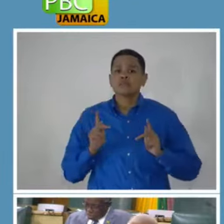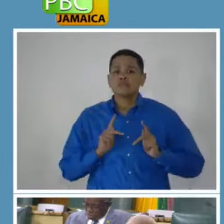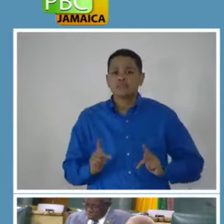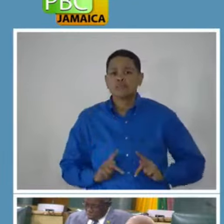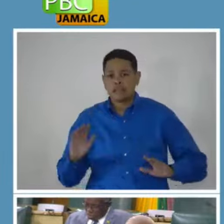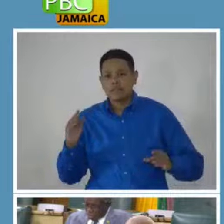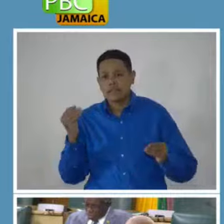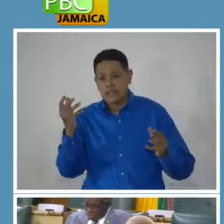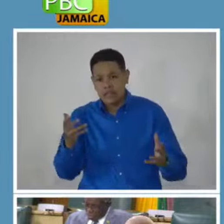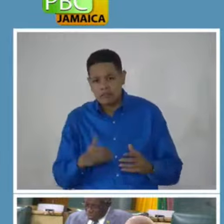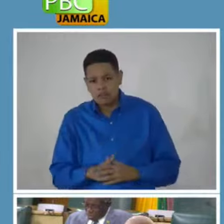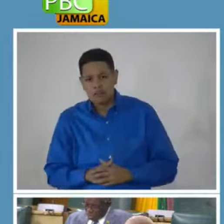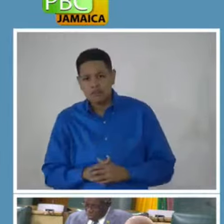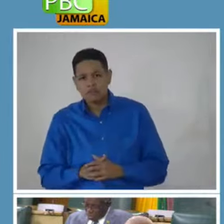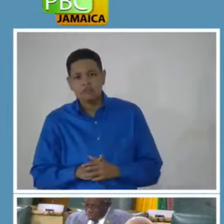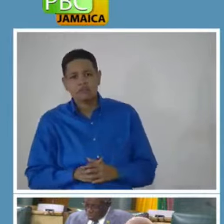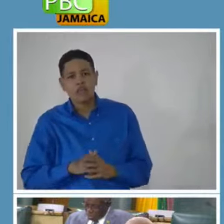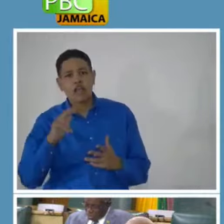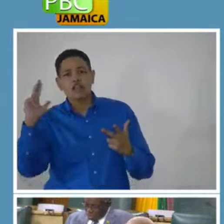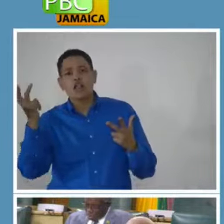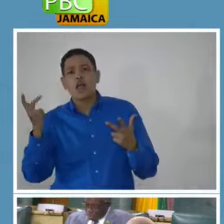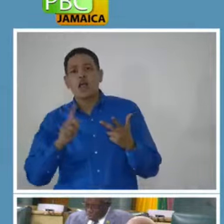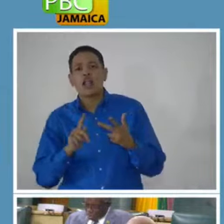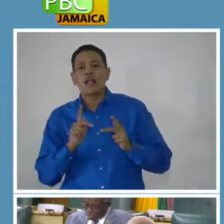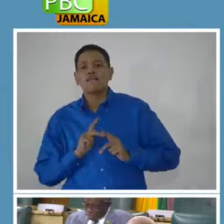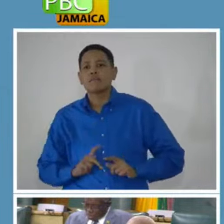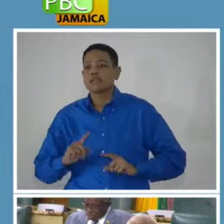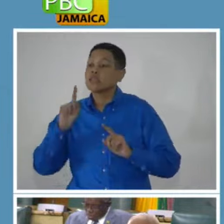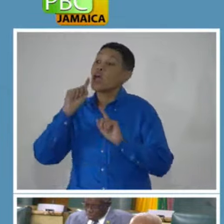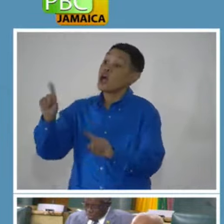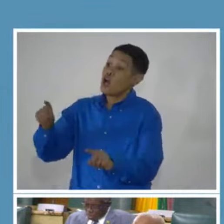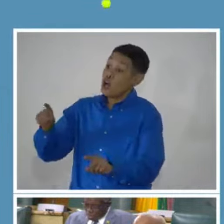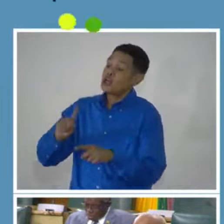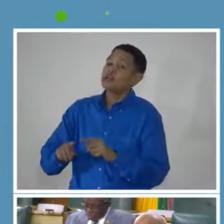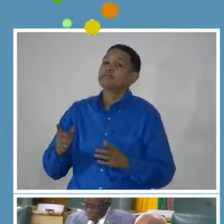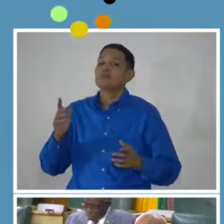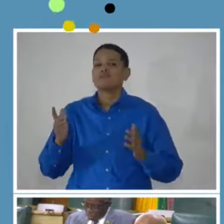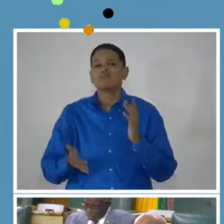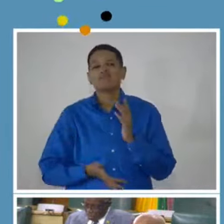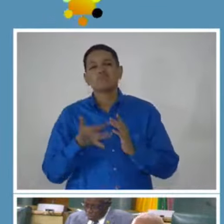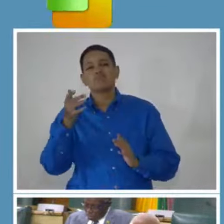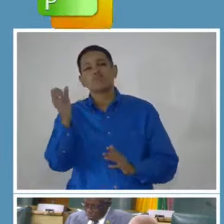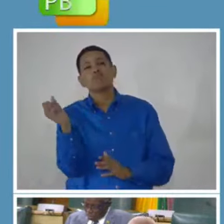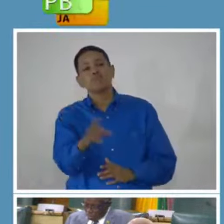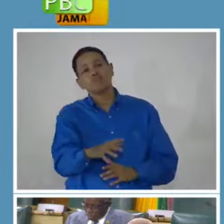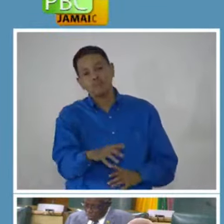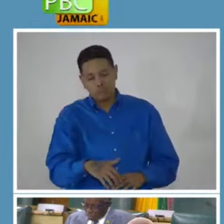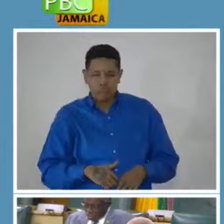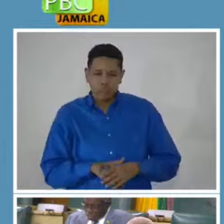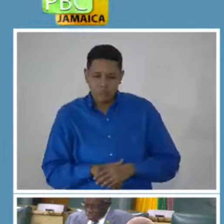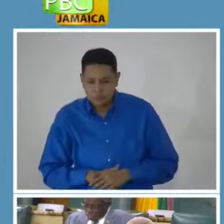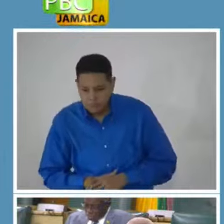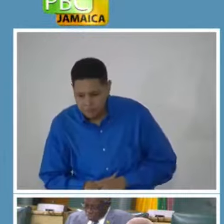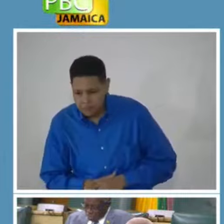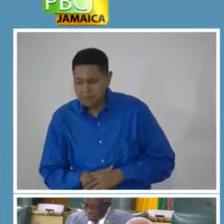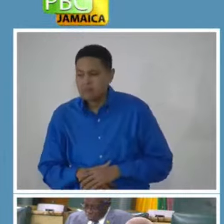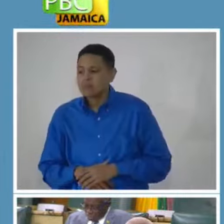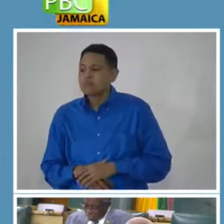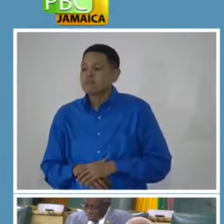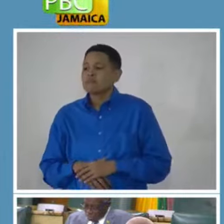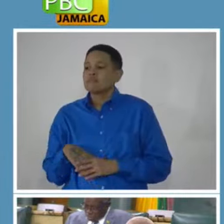delivered. And number three, physically ordered and digitally delivered. Madam